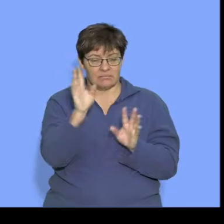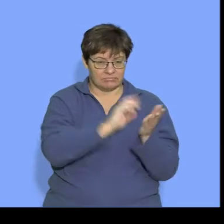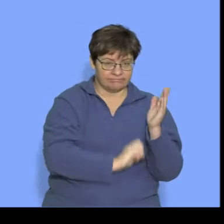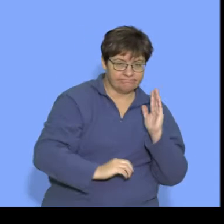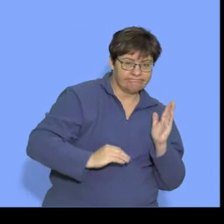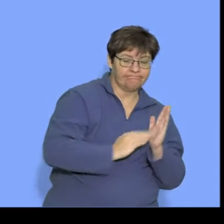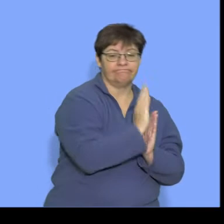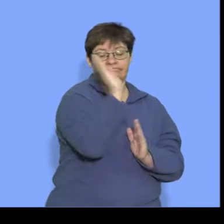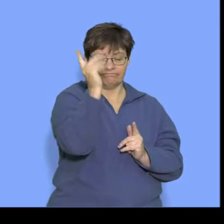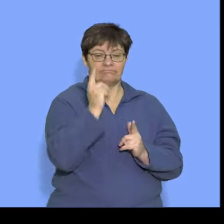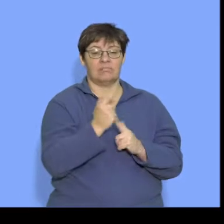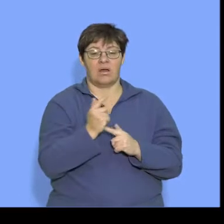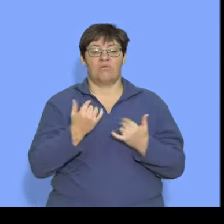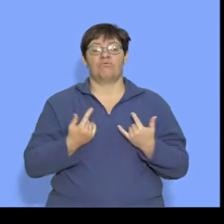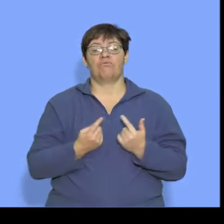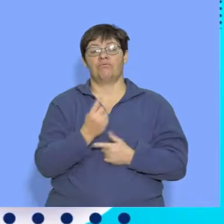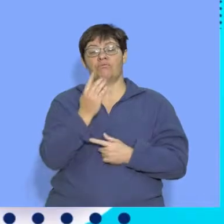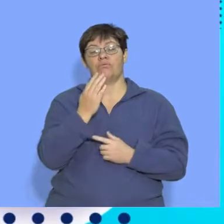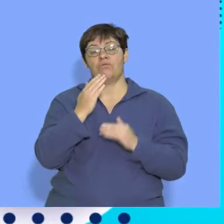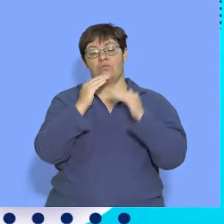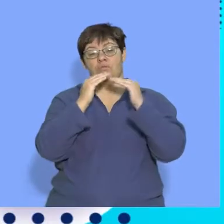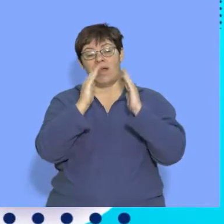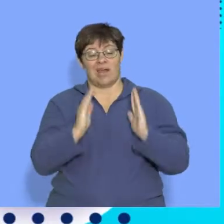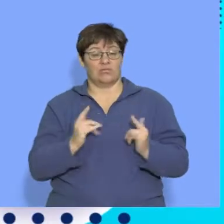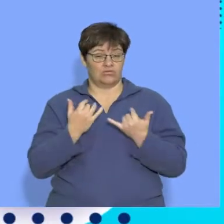we will illustrate that in an image soon.